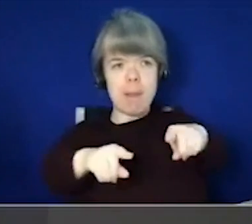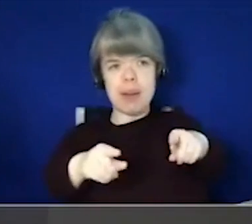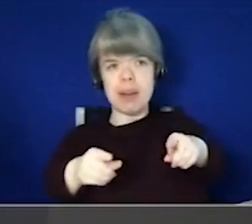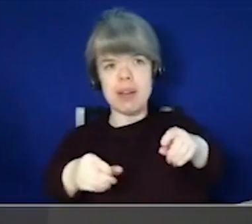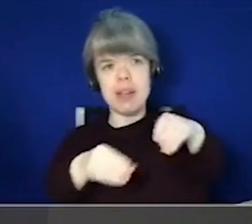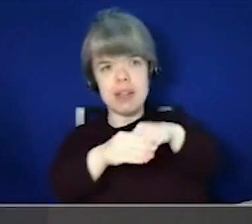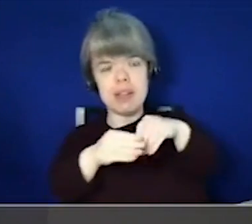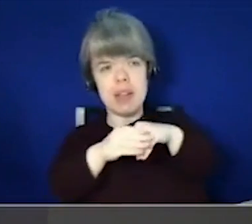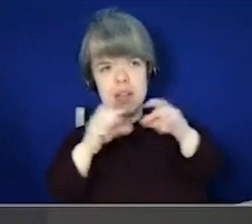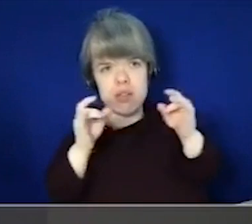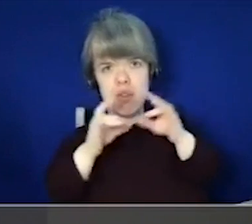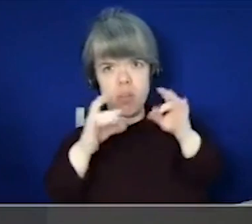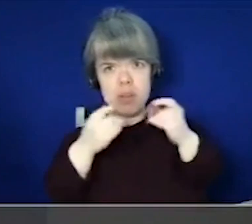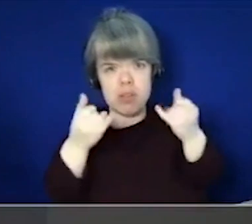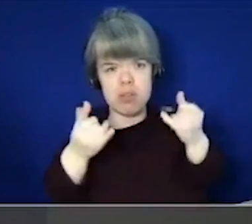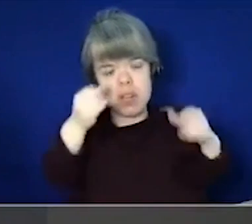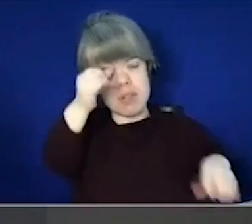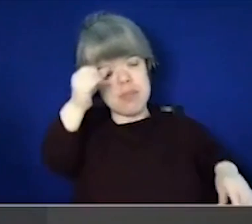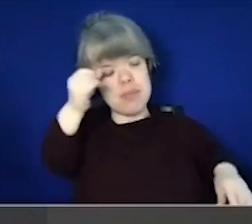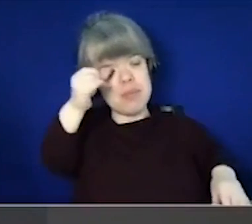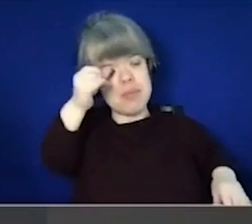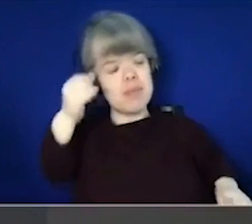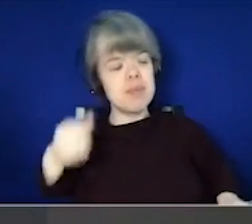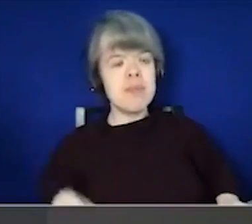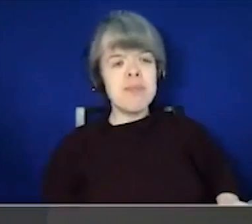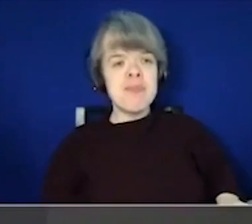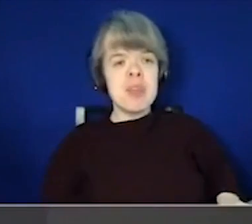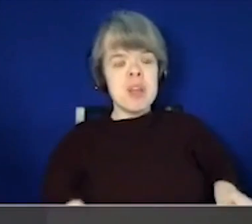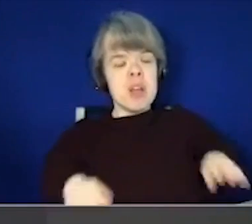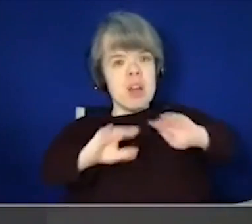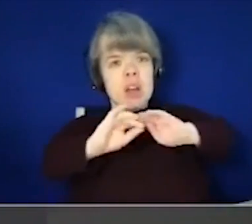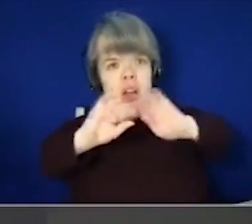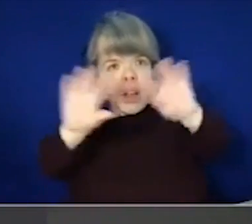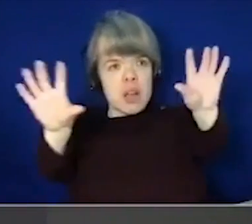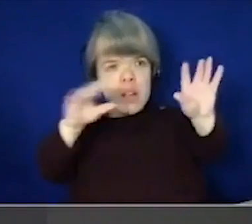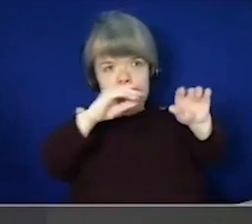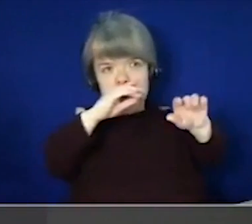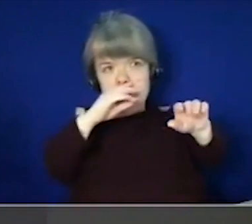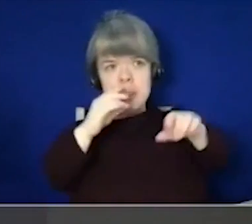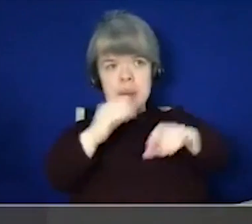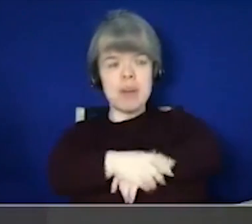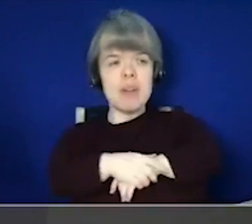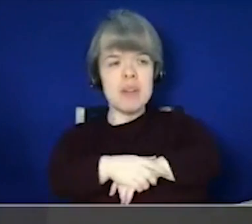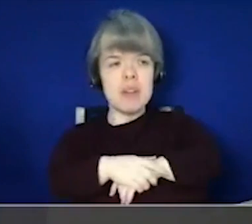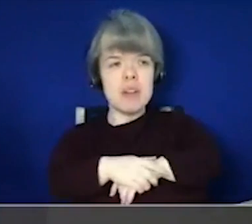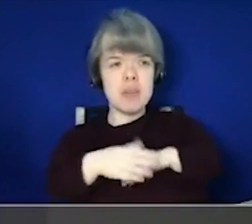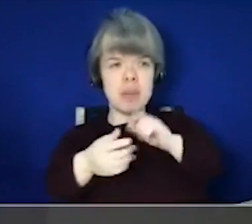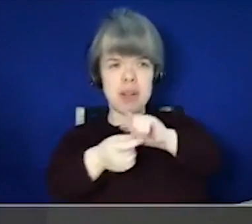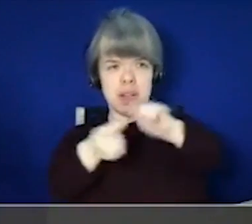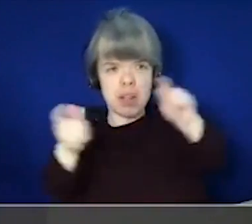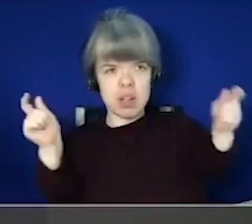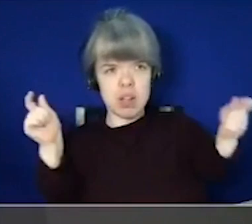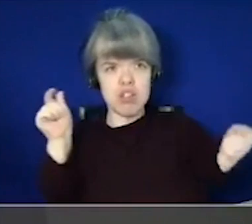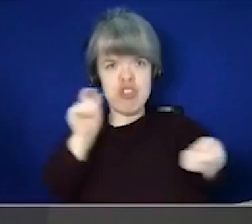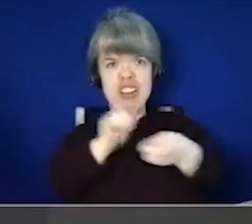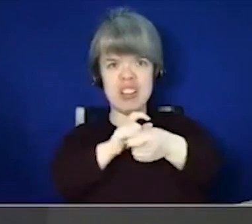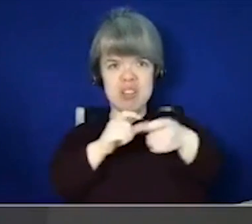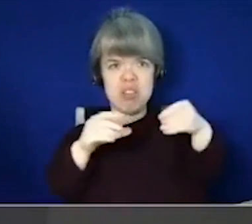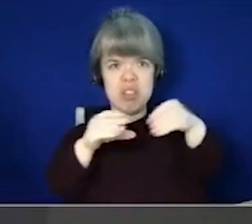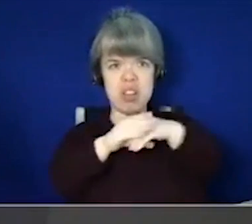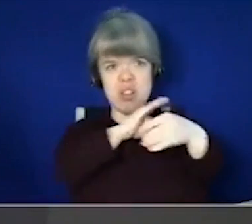bargaining process, which we are going to honor, by law, any new benefit that we create